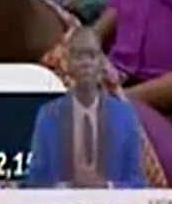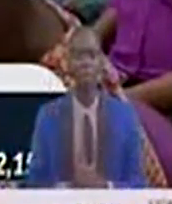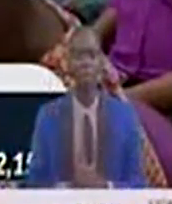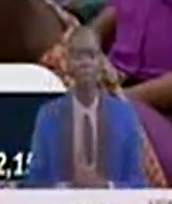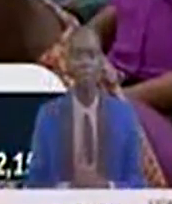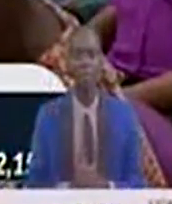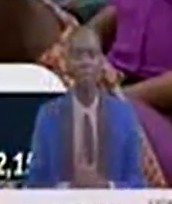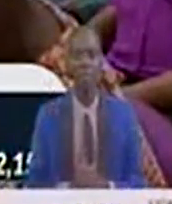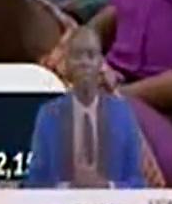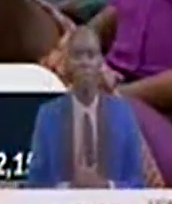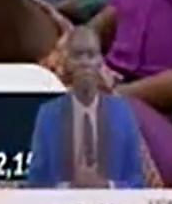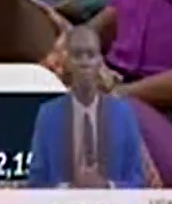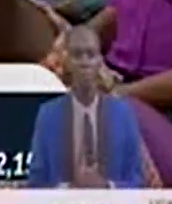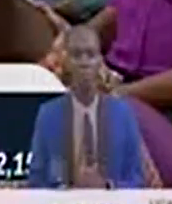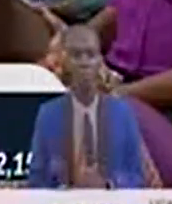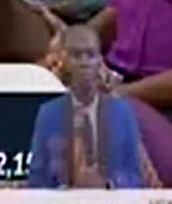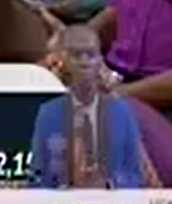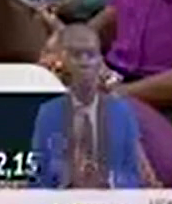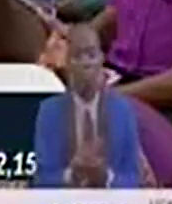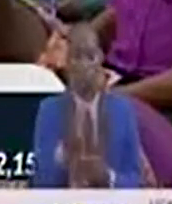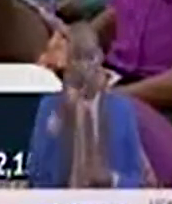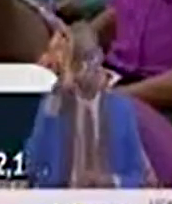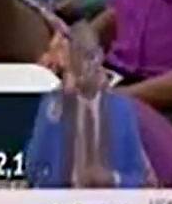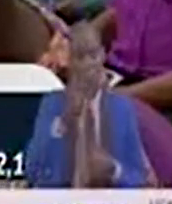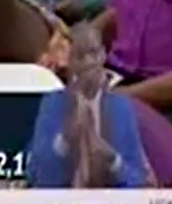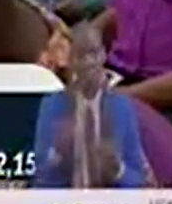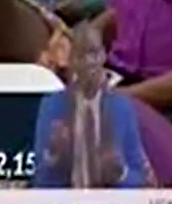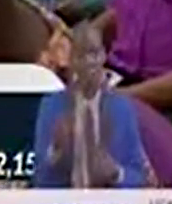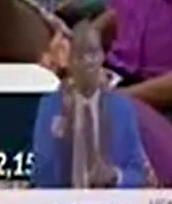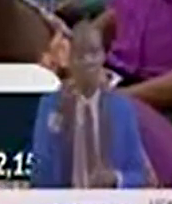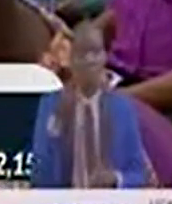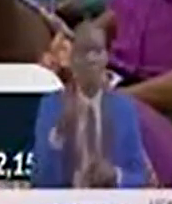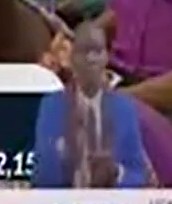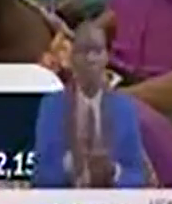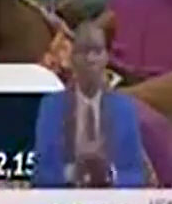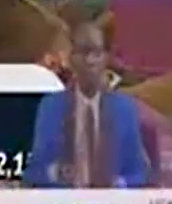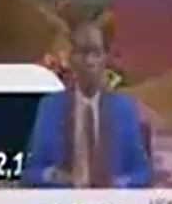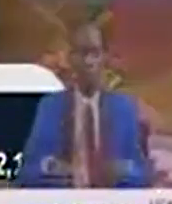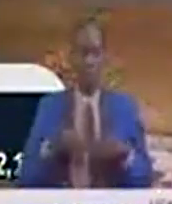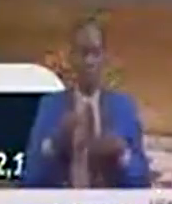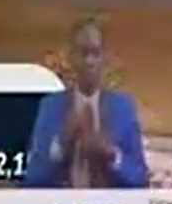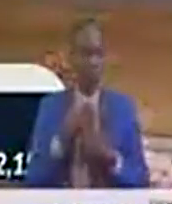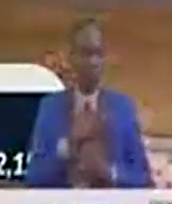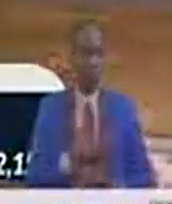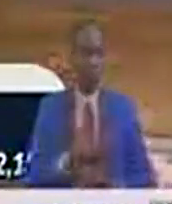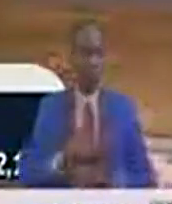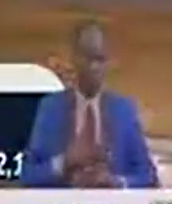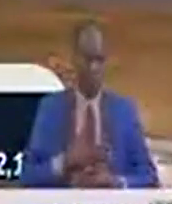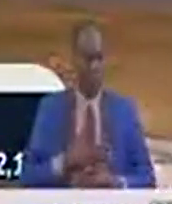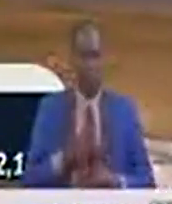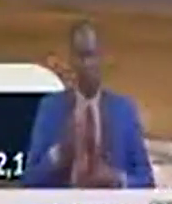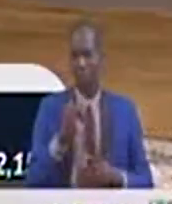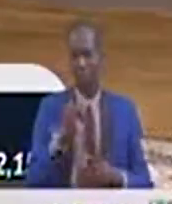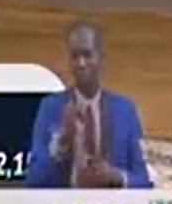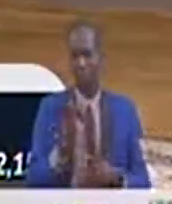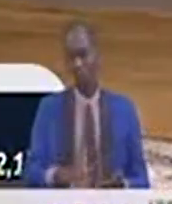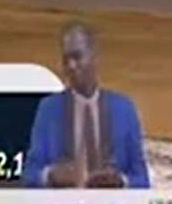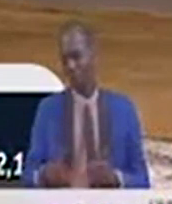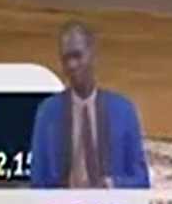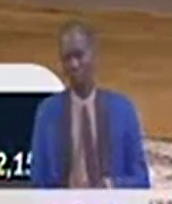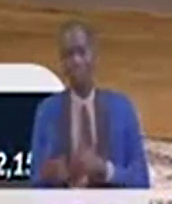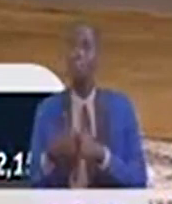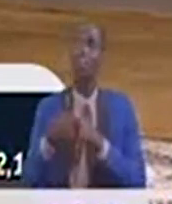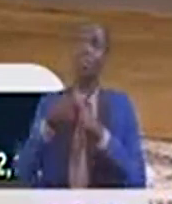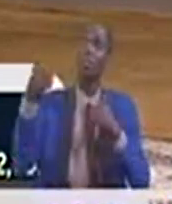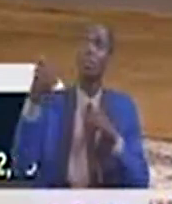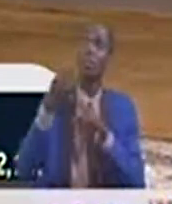verse 6. It says, she that liveth in pleasure is dead, separated from God